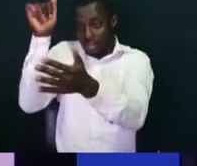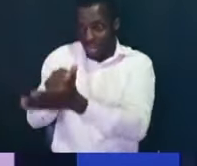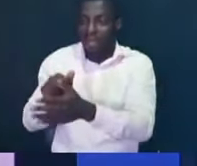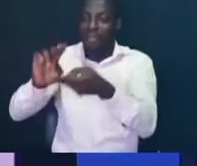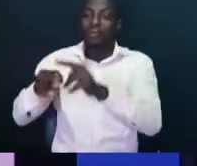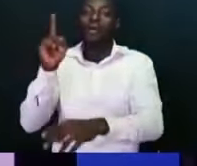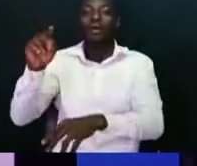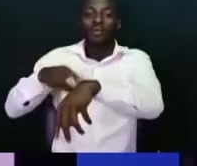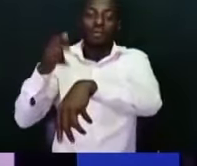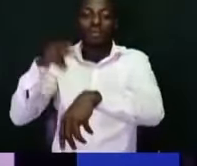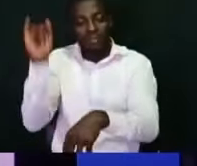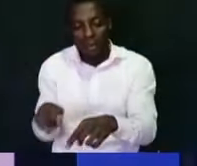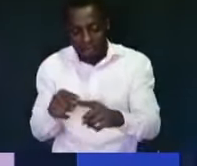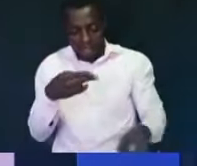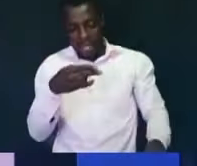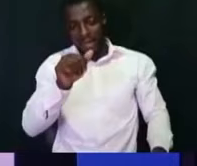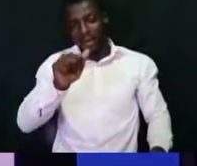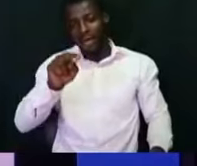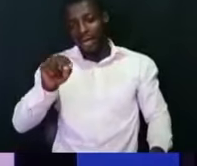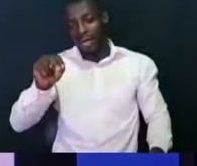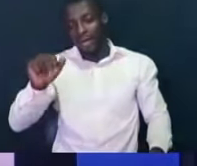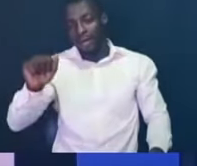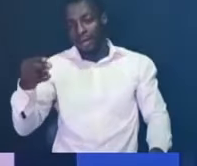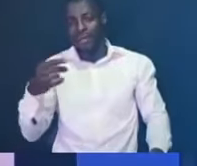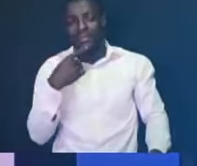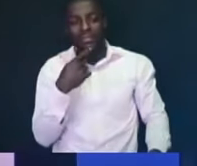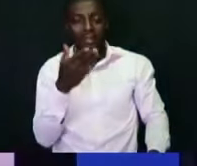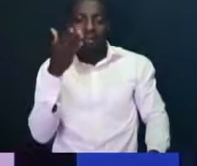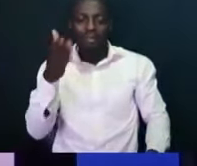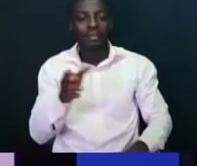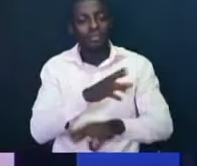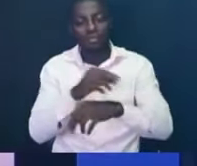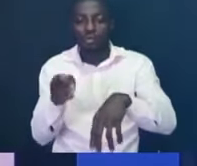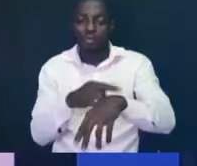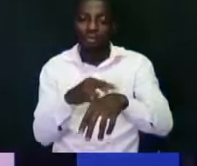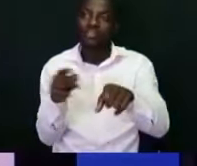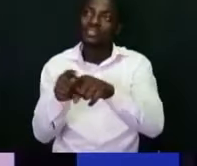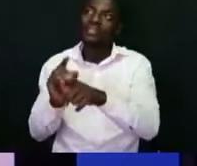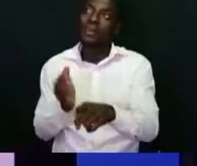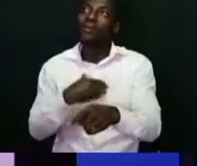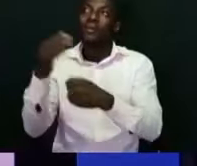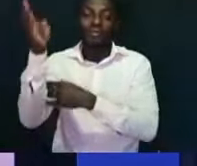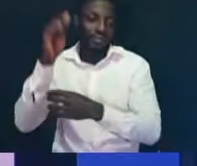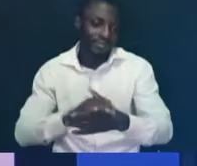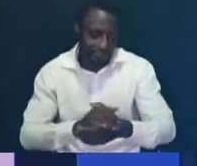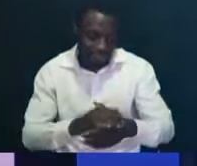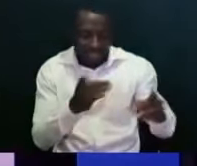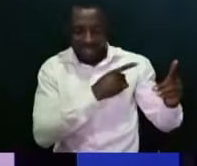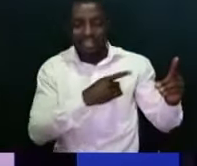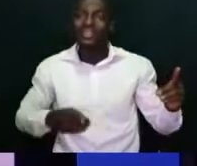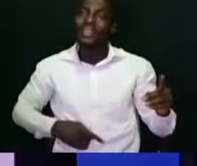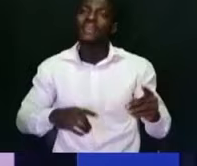God says that there is no Rock like our God and David is asking for